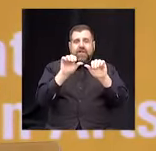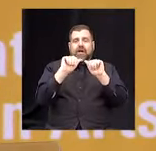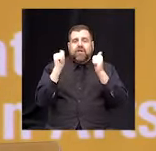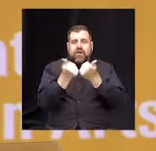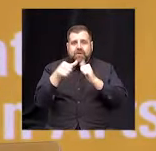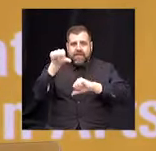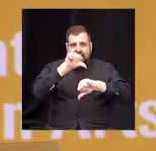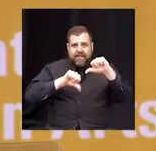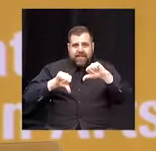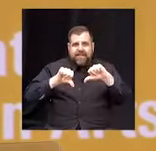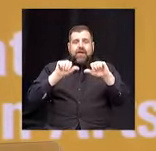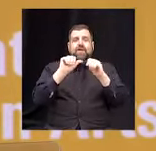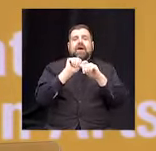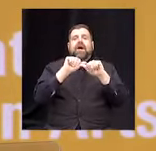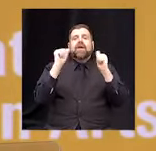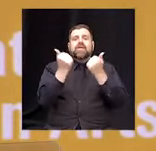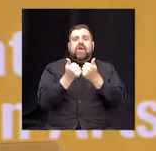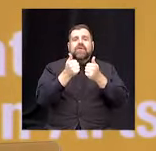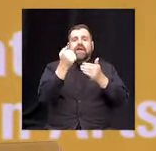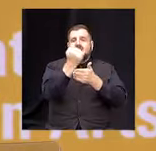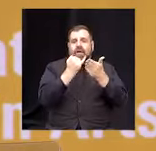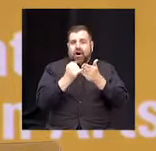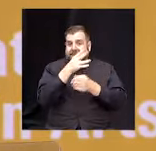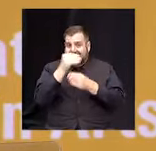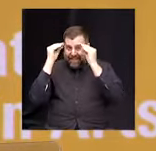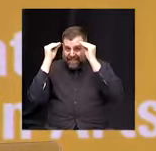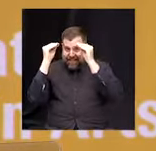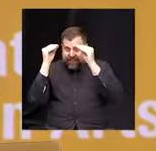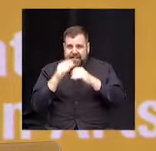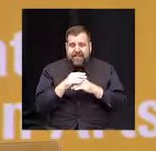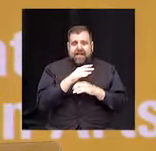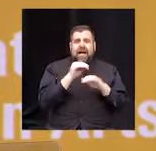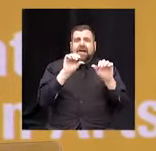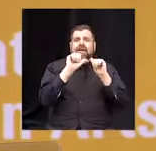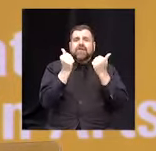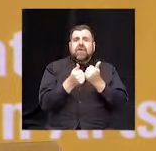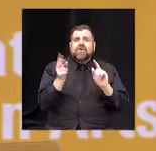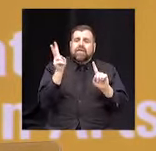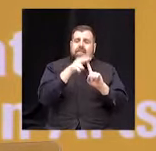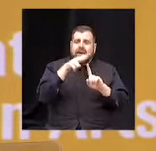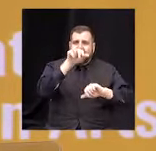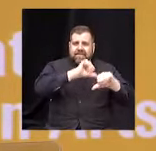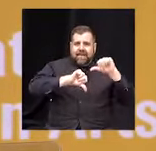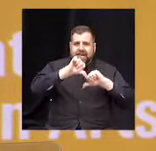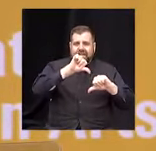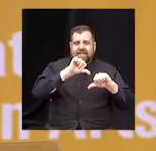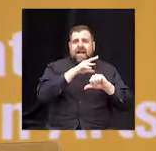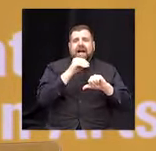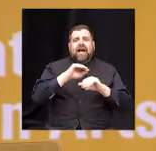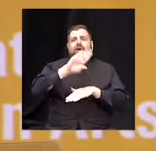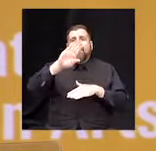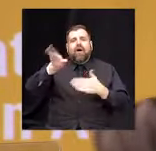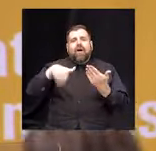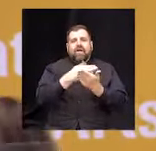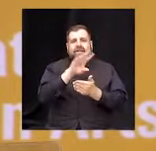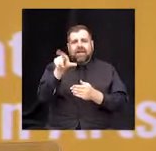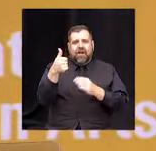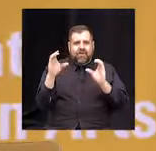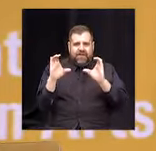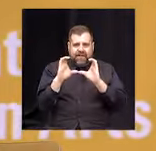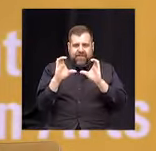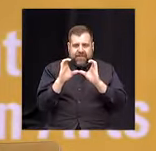Science, Associate of Arts in Teaching degree, and Associate of Applied Science, and all other